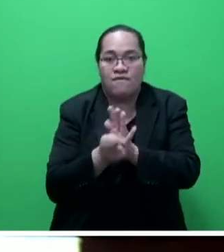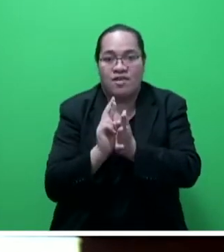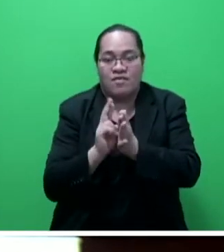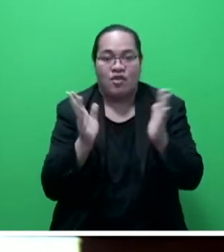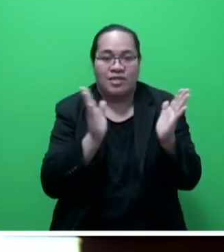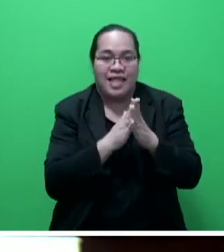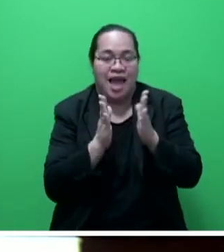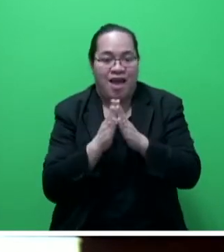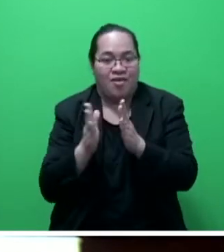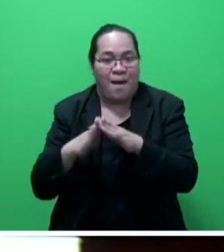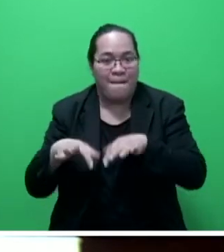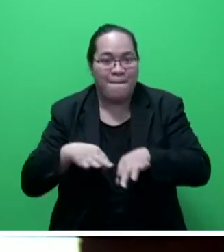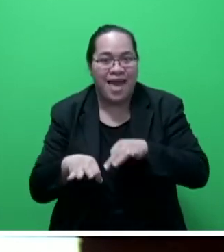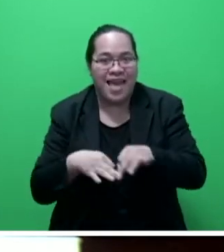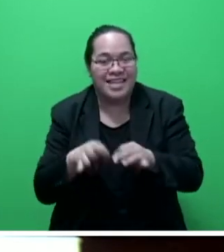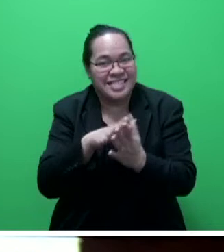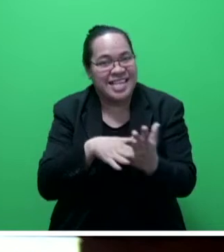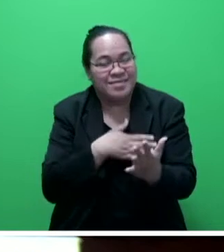planning schemes.